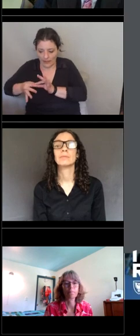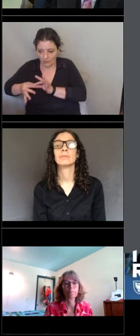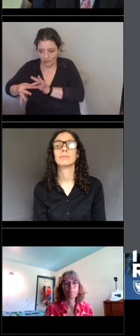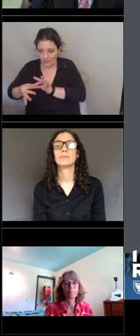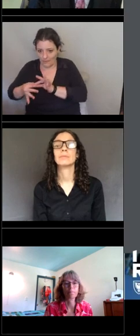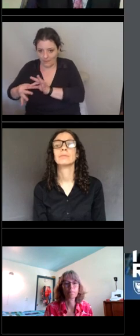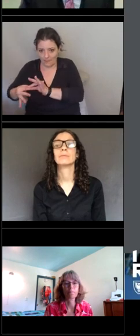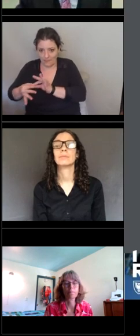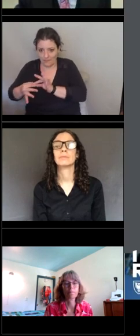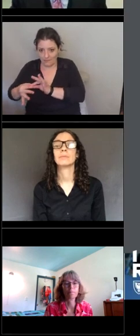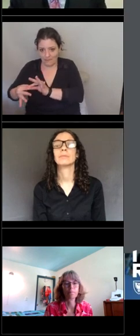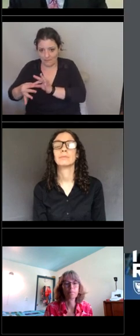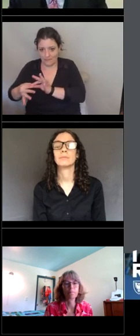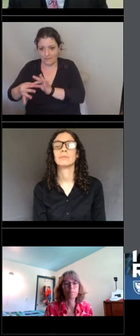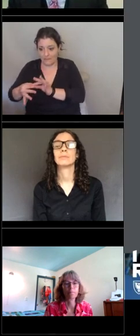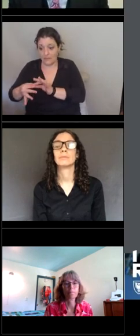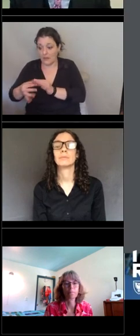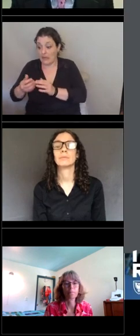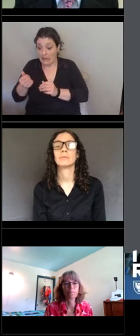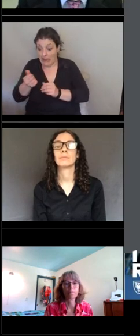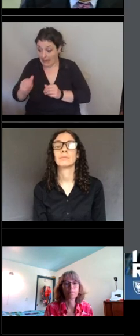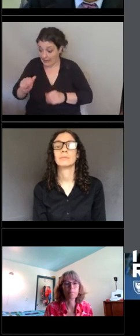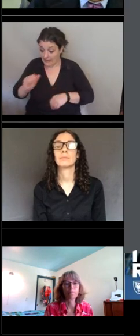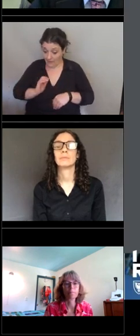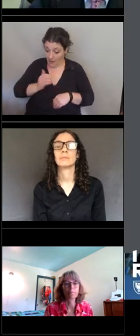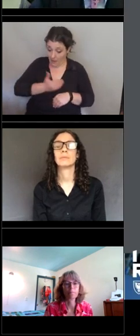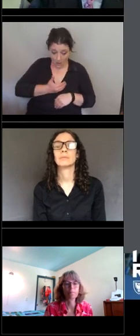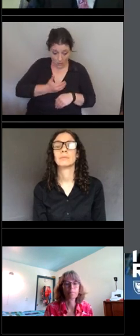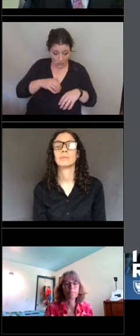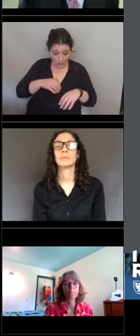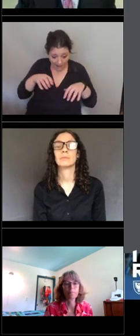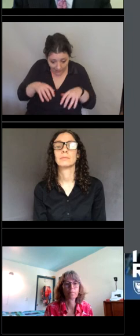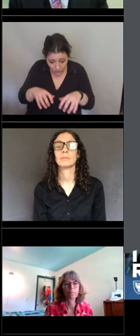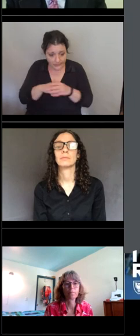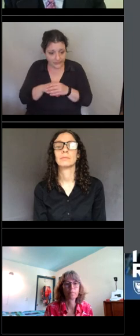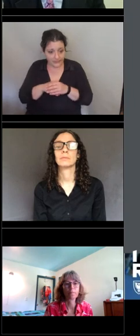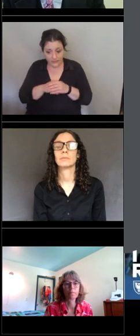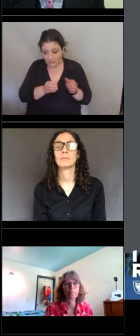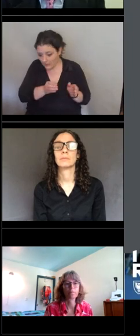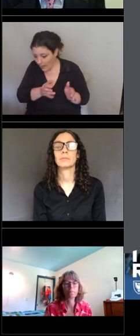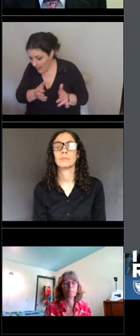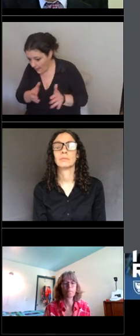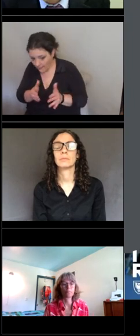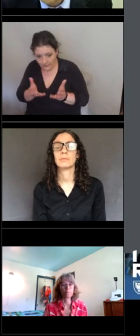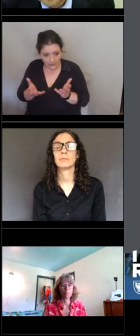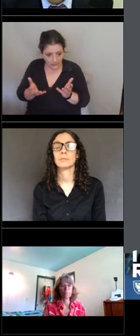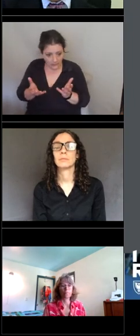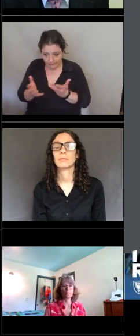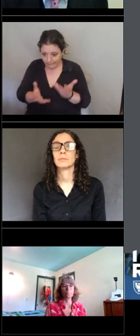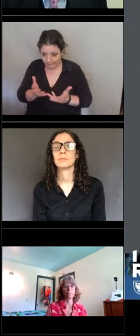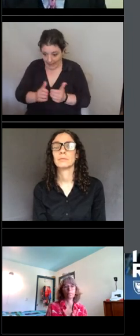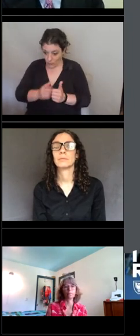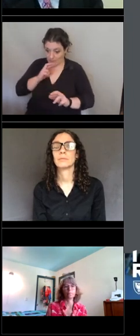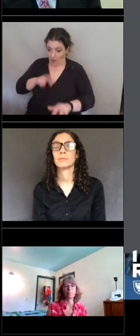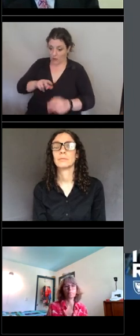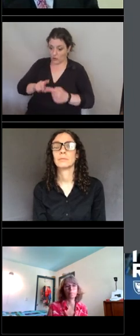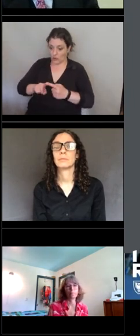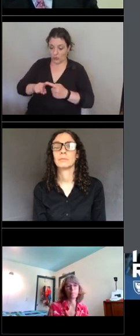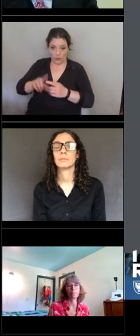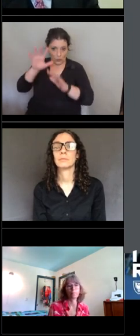or responses to effects of climate change, in the case of some MPAs out of